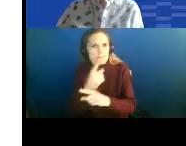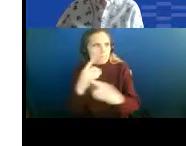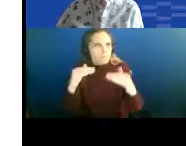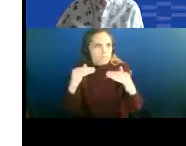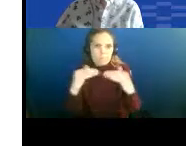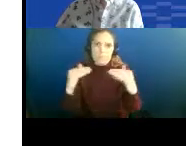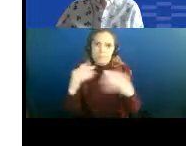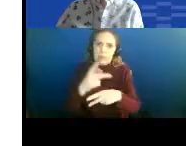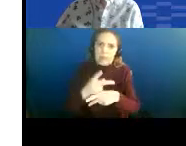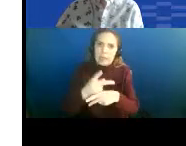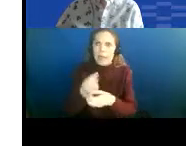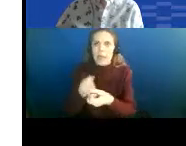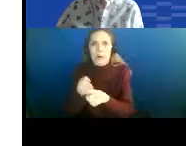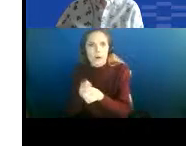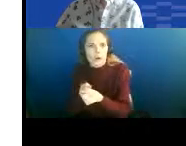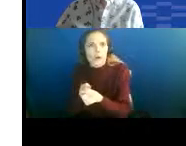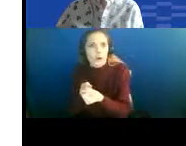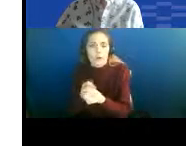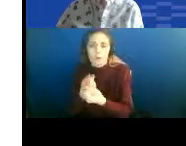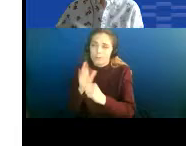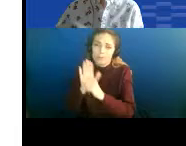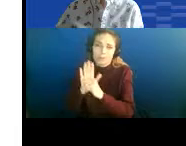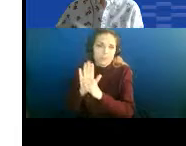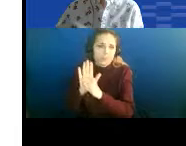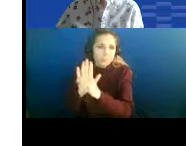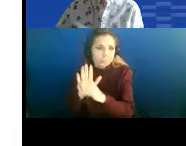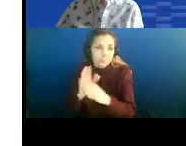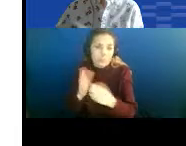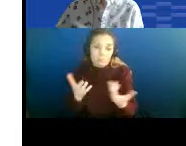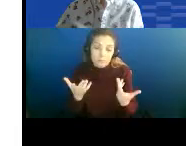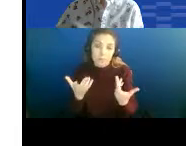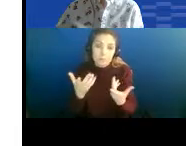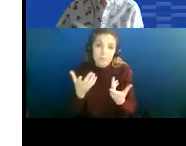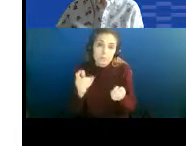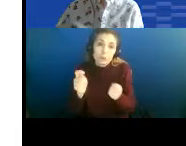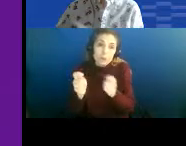as is the ability to advocate for change.